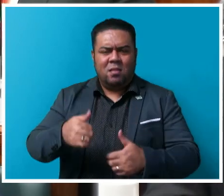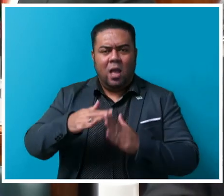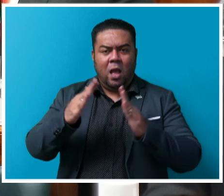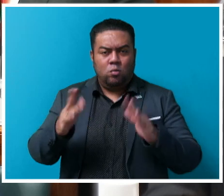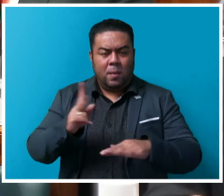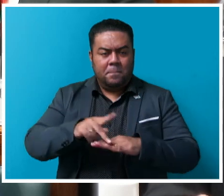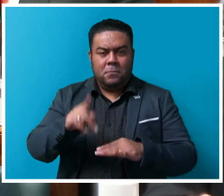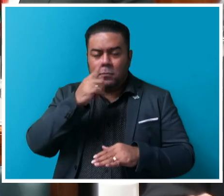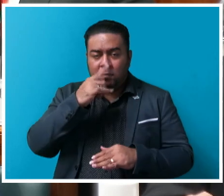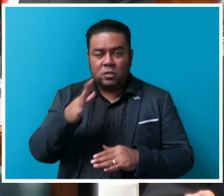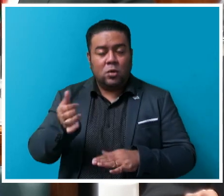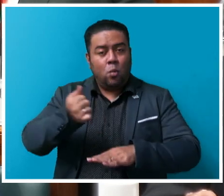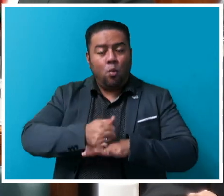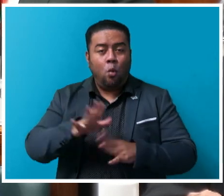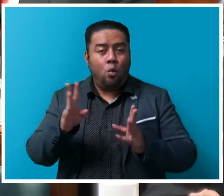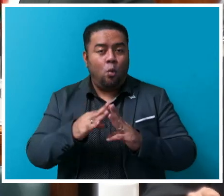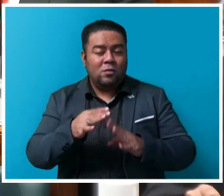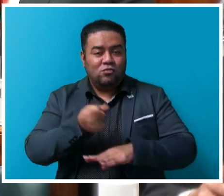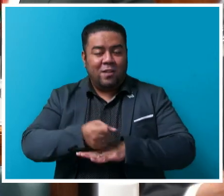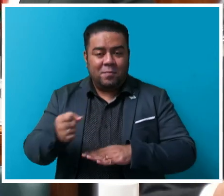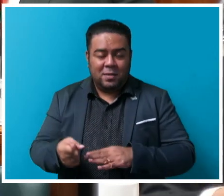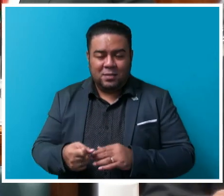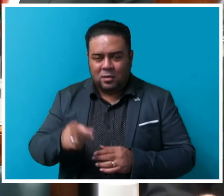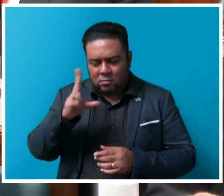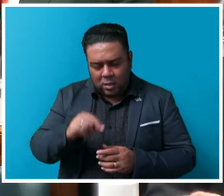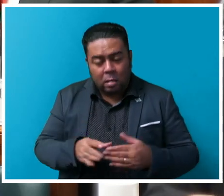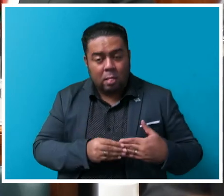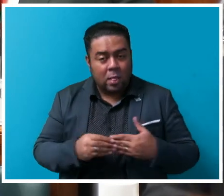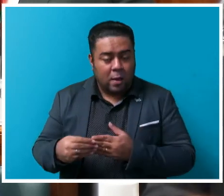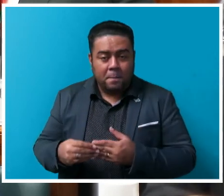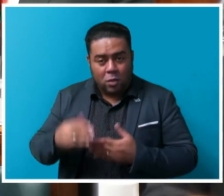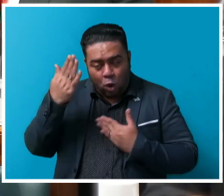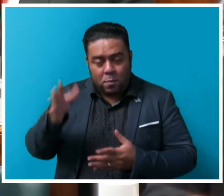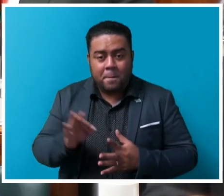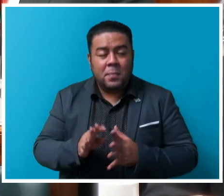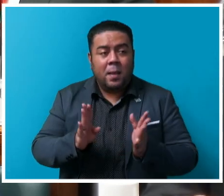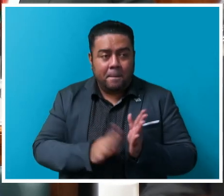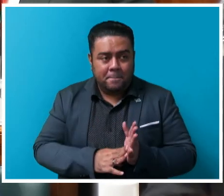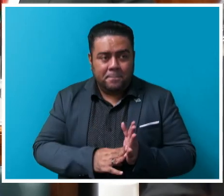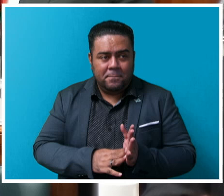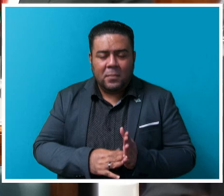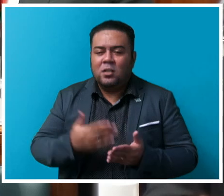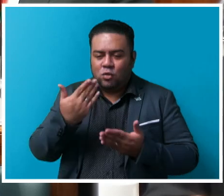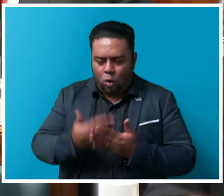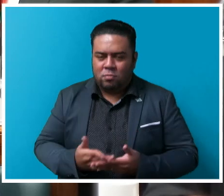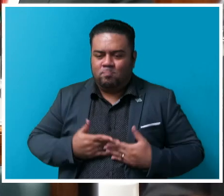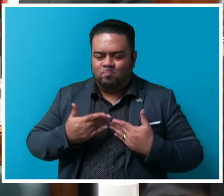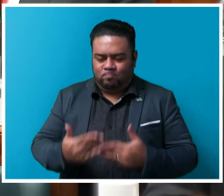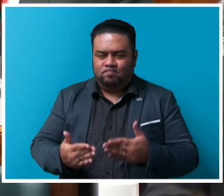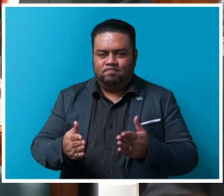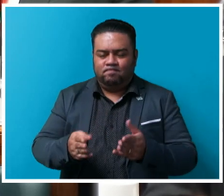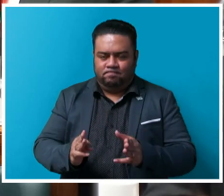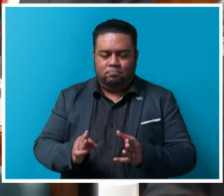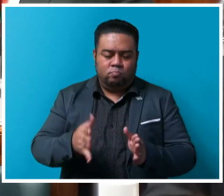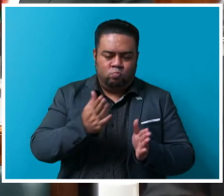the People's Coalition Government, very ably led by the Honorable Prime Minister, is on the move.